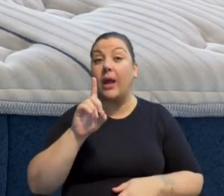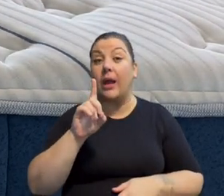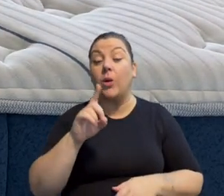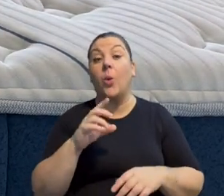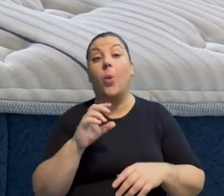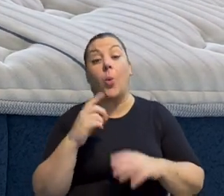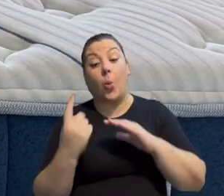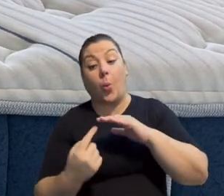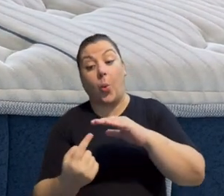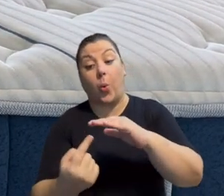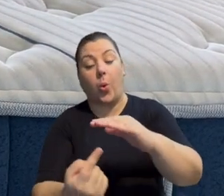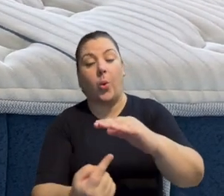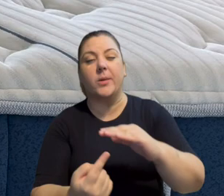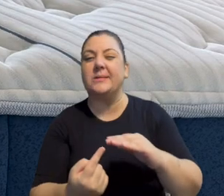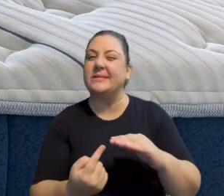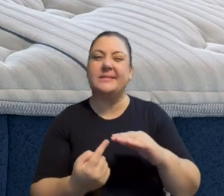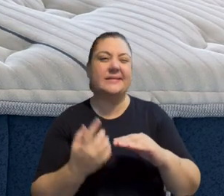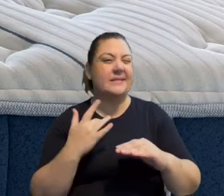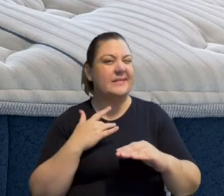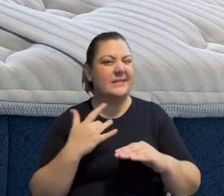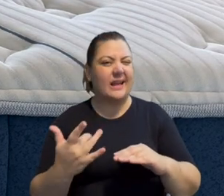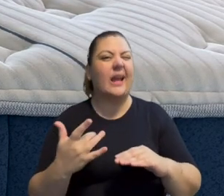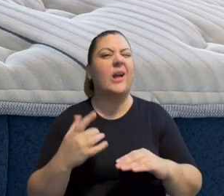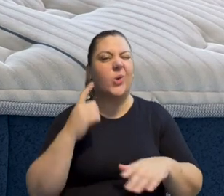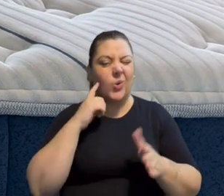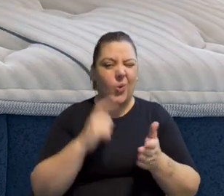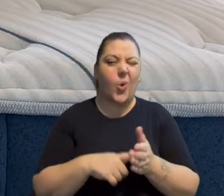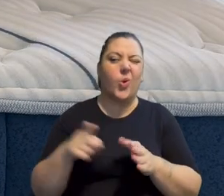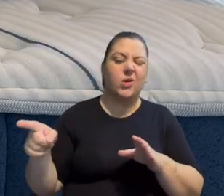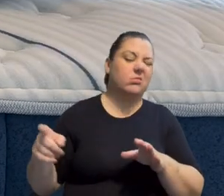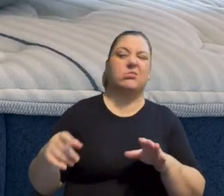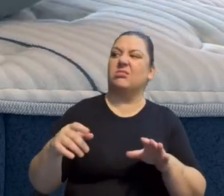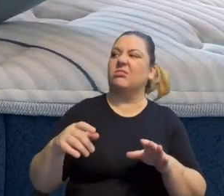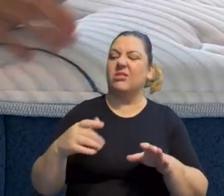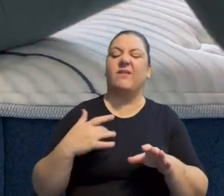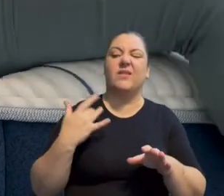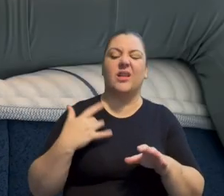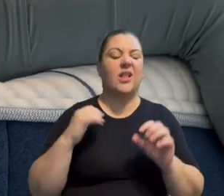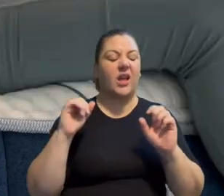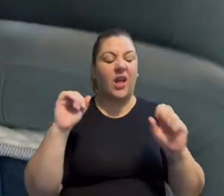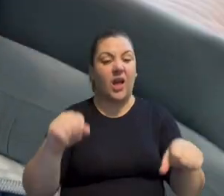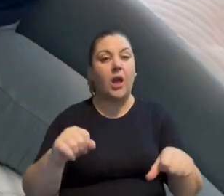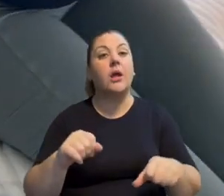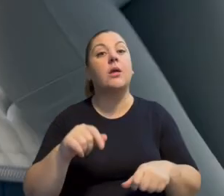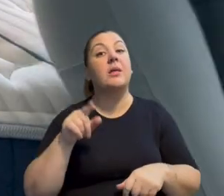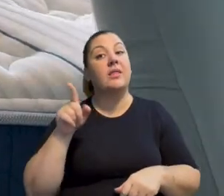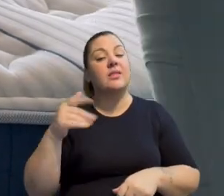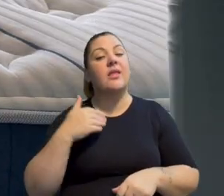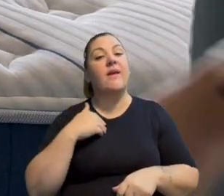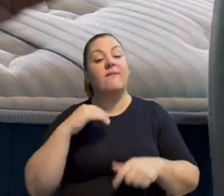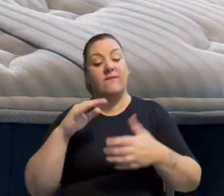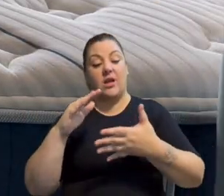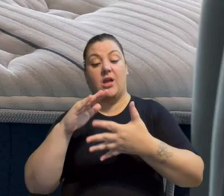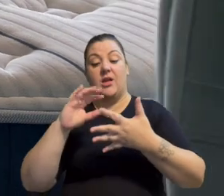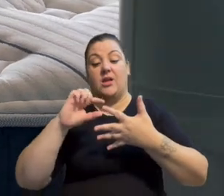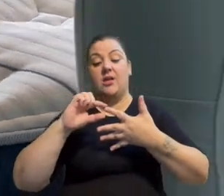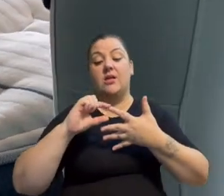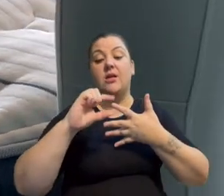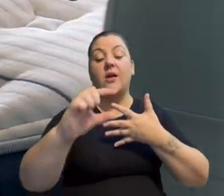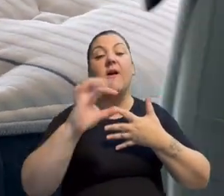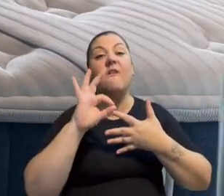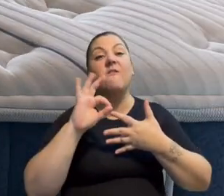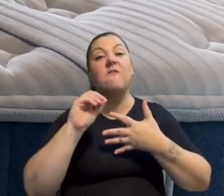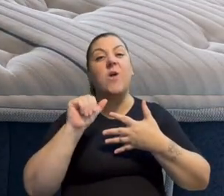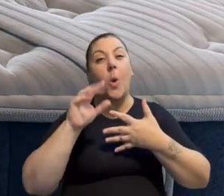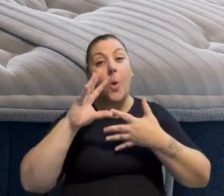coils, mattresses with coils will have a little bit more motion, but I think the fact that the foam on top is such a slow